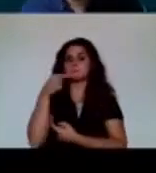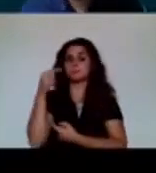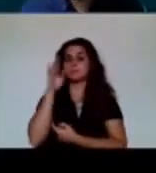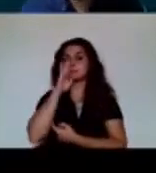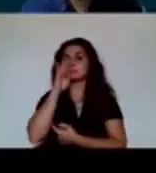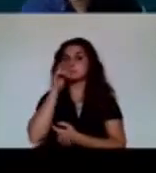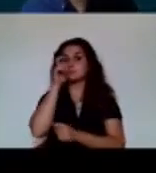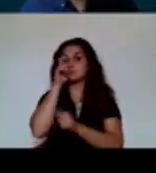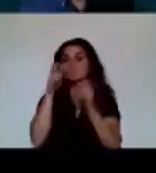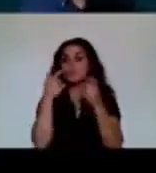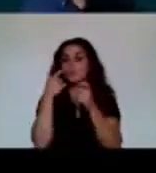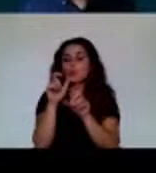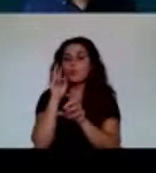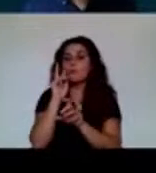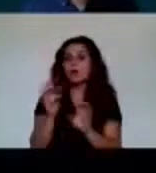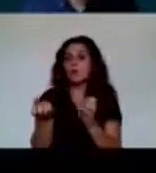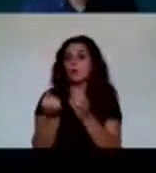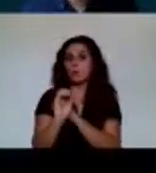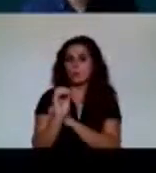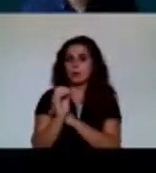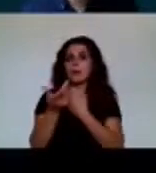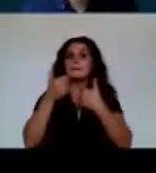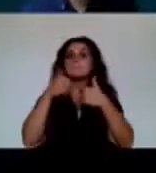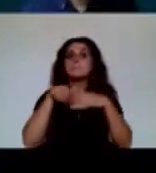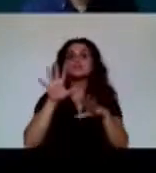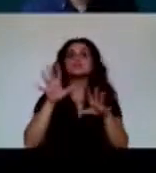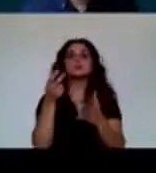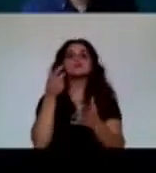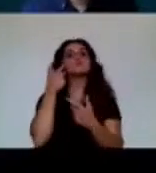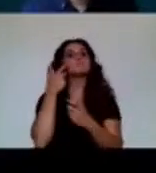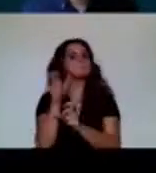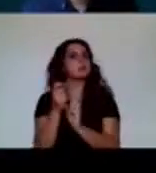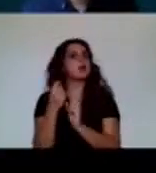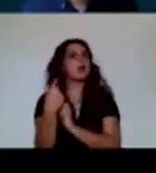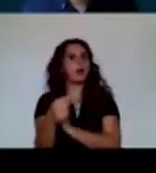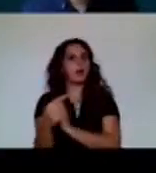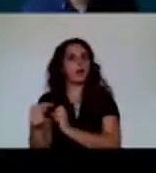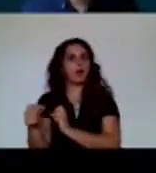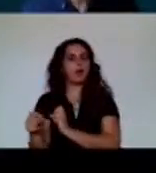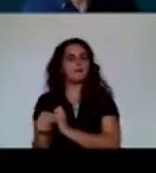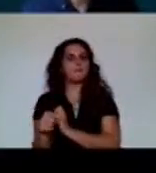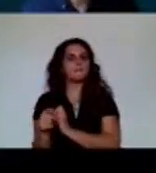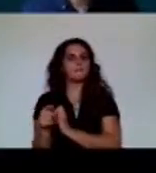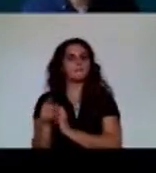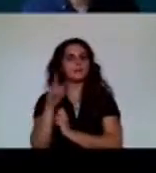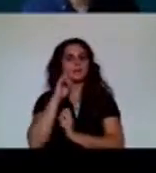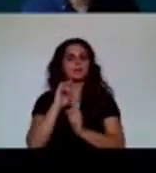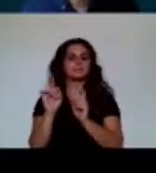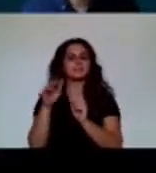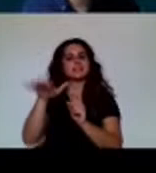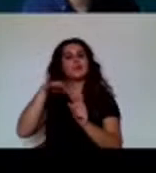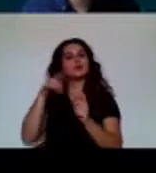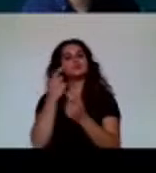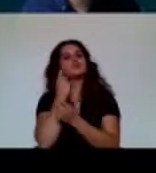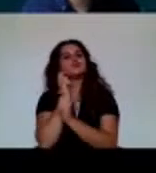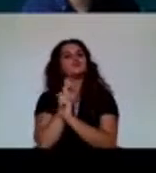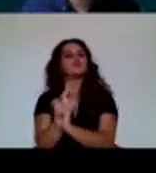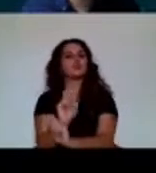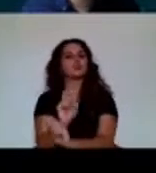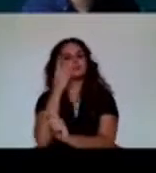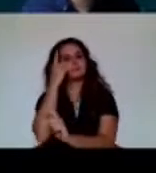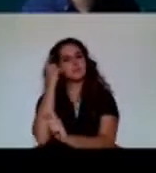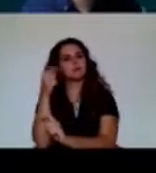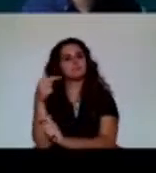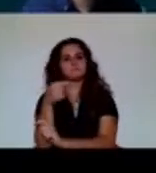watching. However, when they're being monitoring, they hide their racial prejudice.